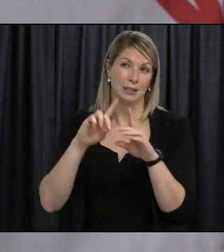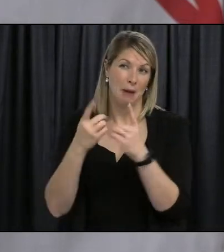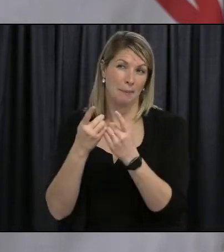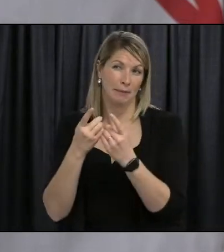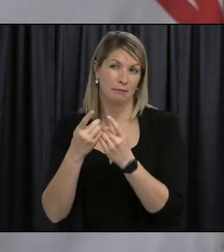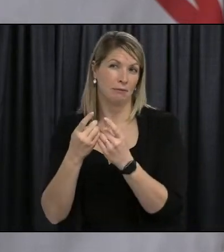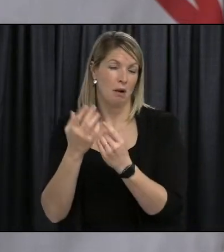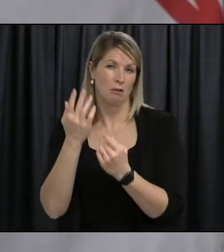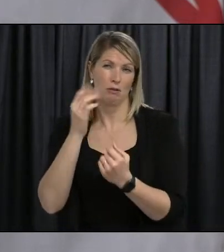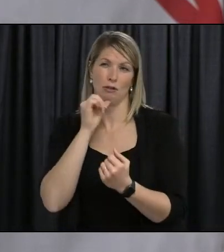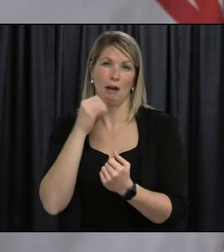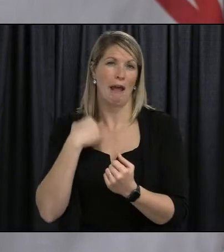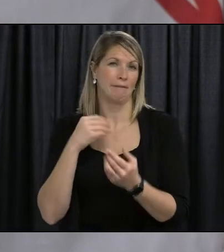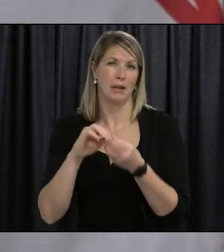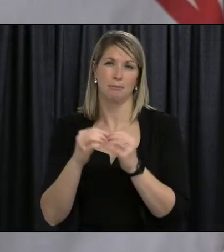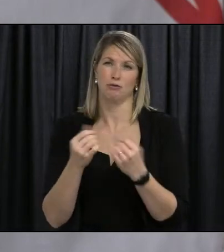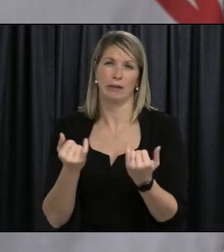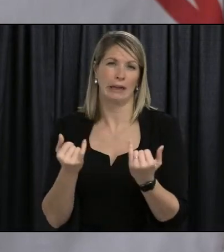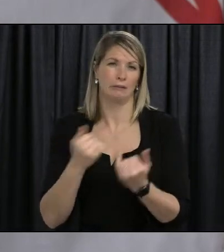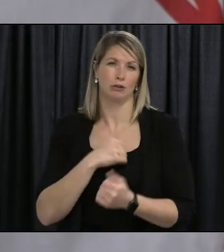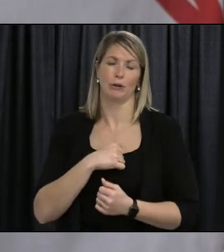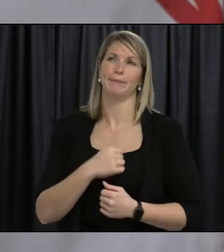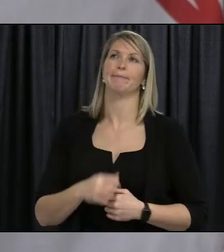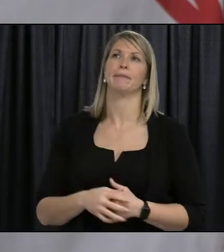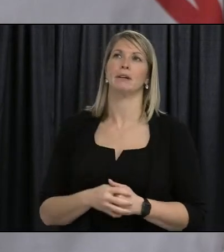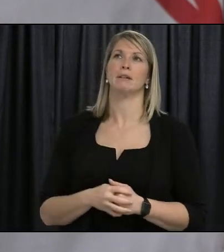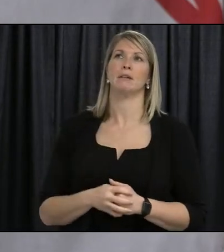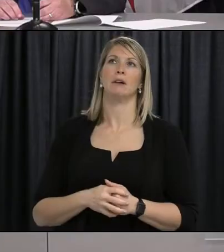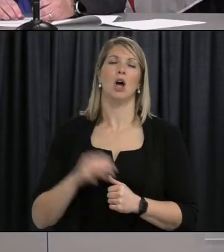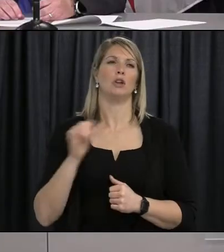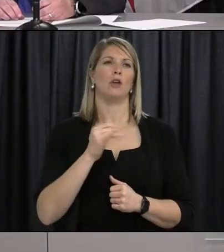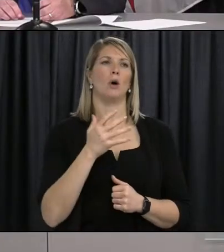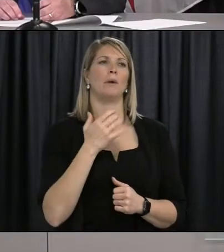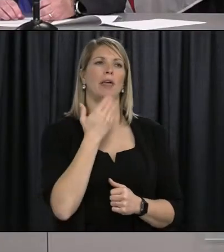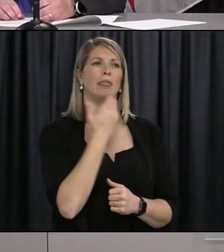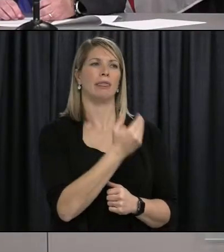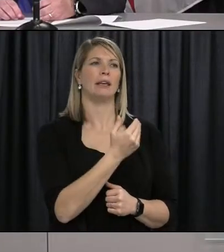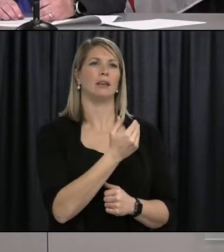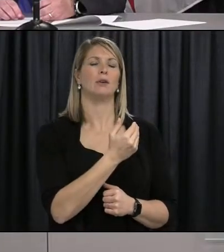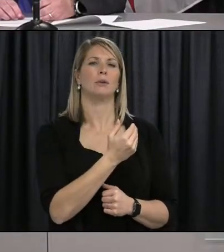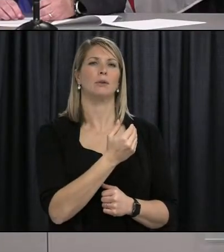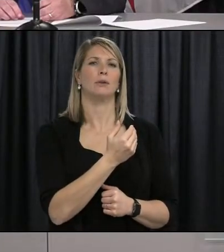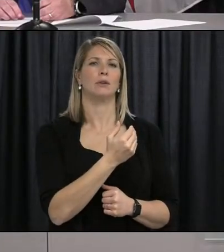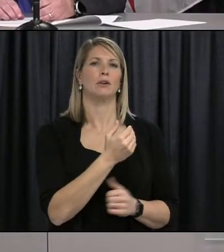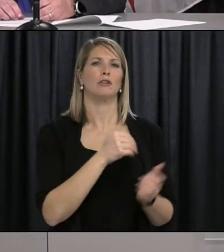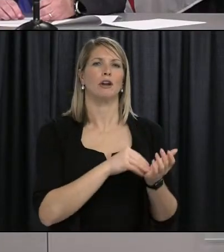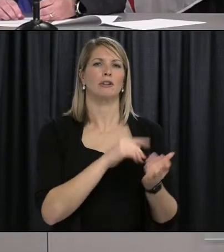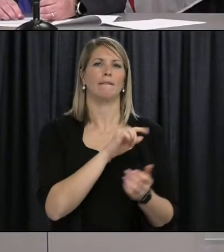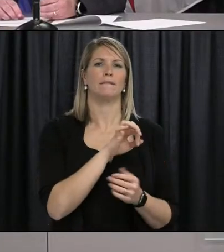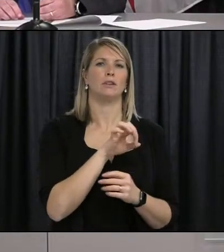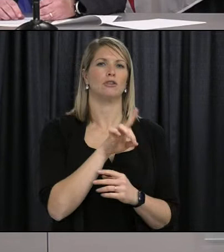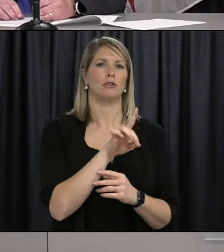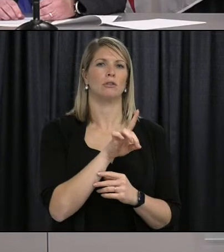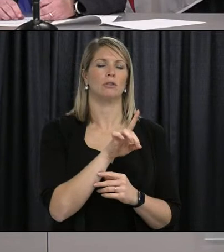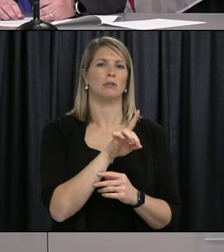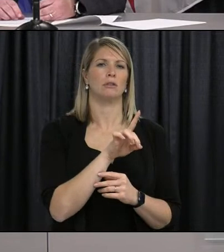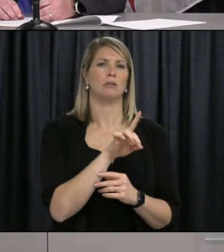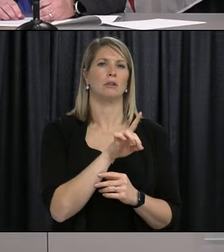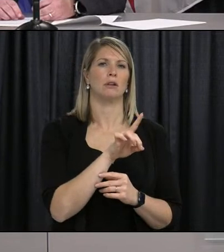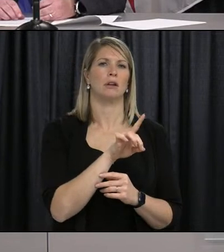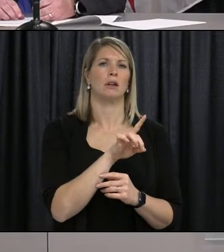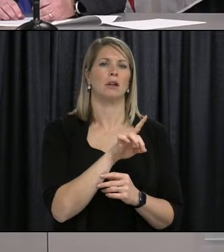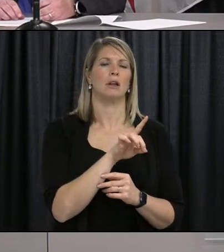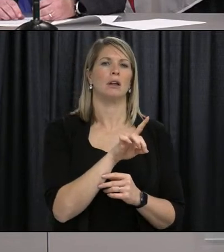that question, Brian. Okay, and thank you, Dr. Fitzgerald. I wanted to apologize off the top. I think I acknowledged the minister and Mr. Stack,